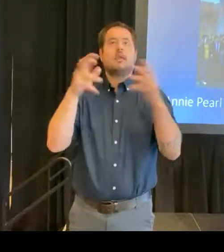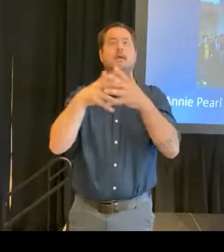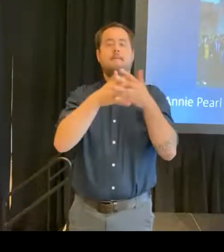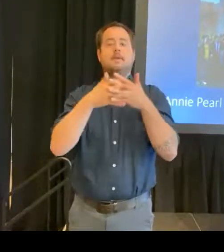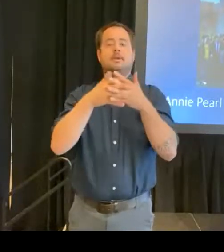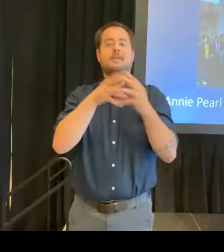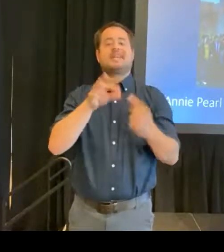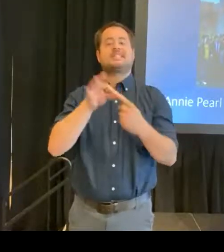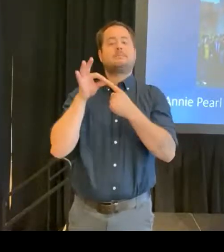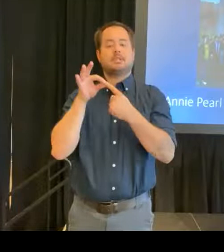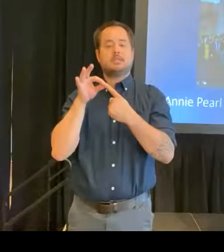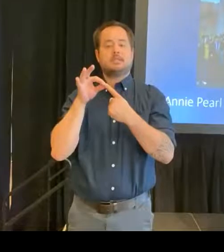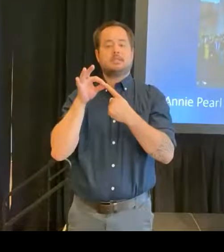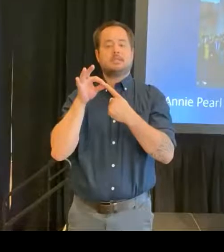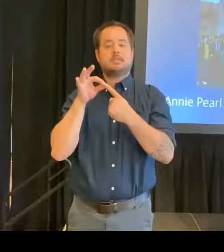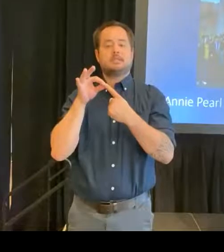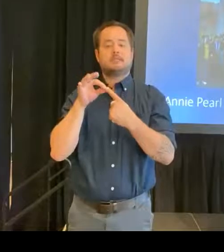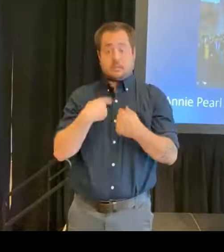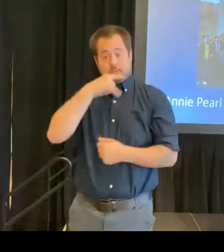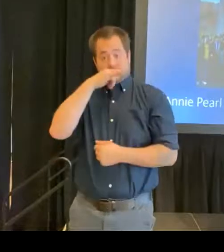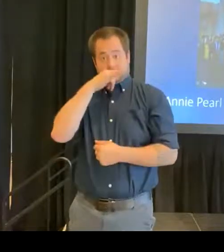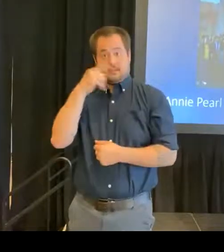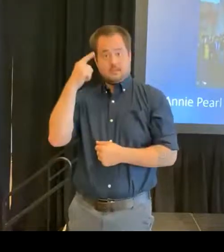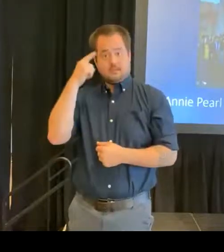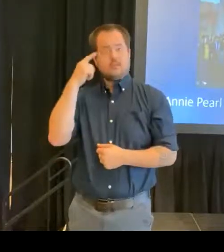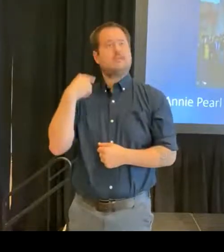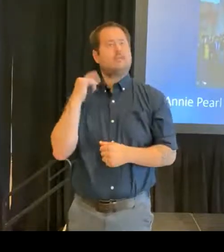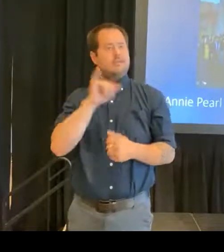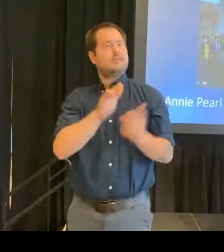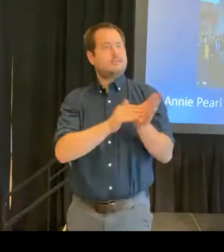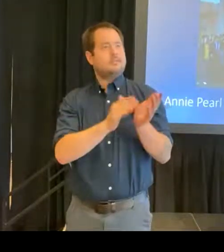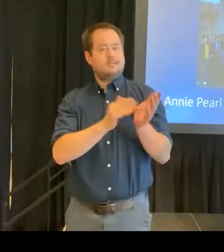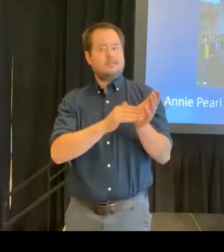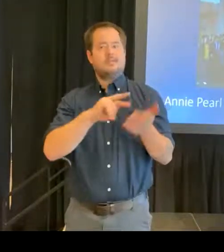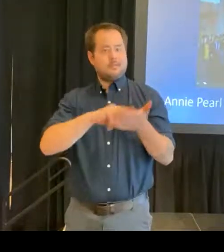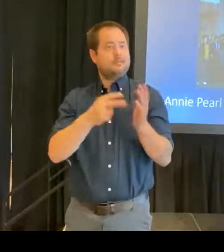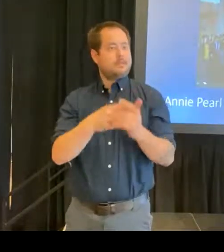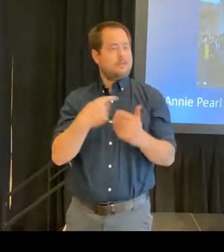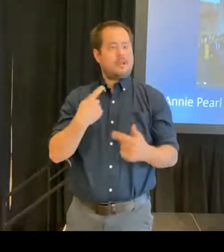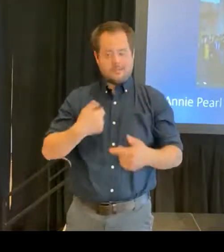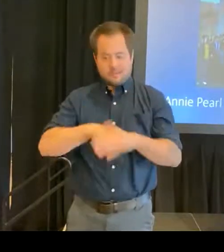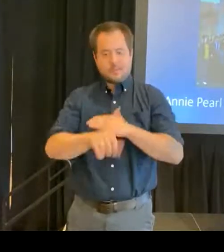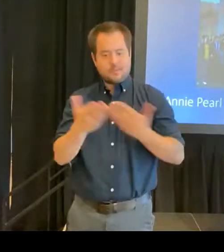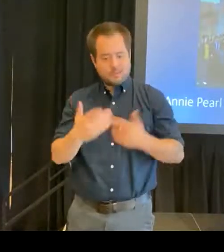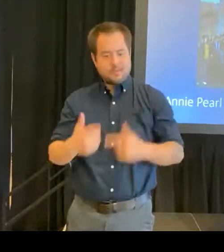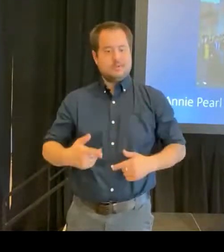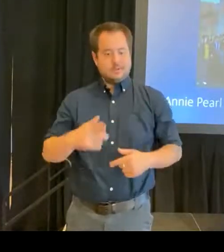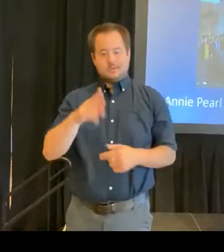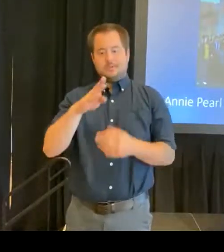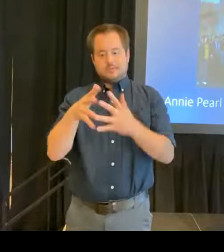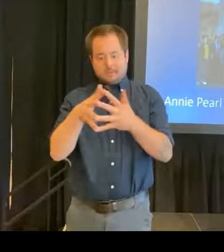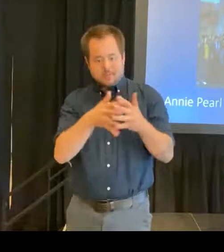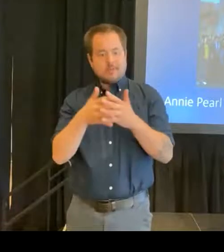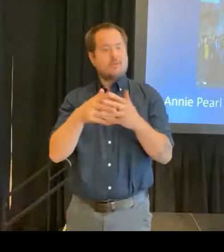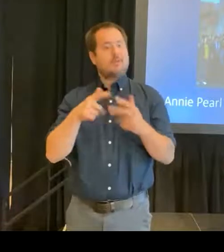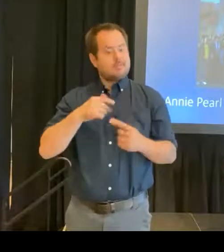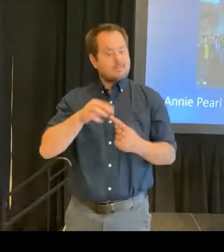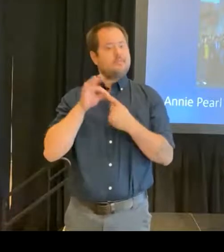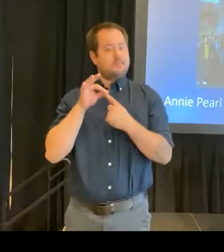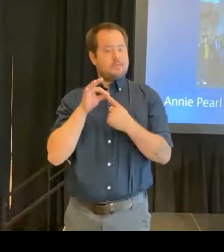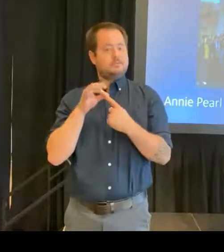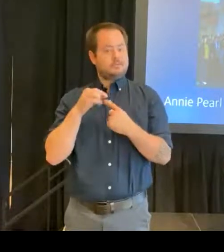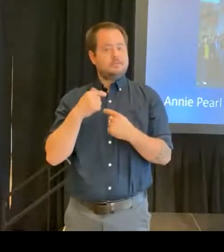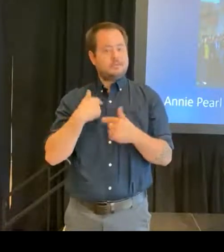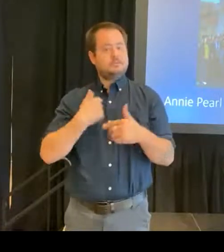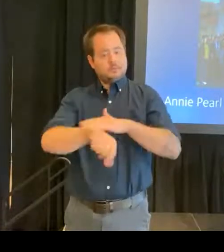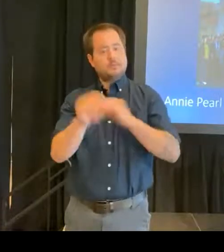always thought it was a compliment, right? Like it meant that being in the United States is made you special in some kind of way. Maybe you're more confident than